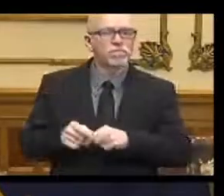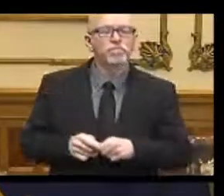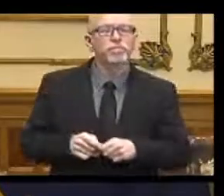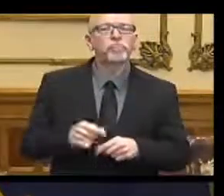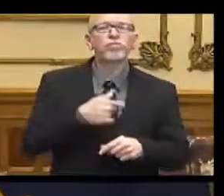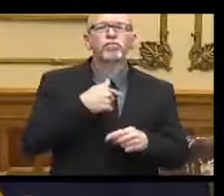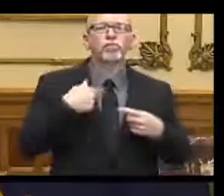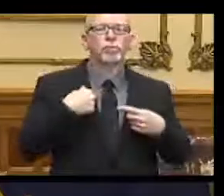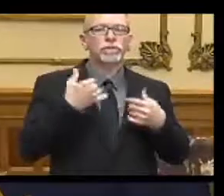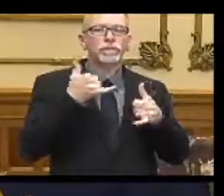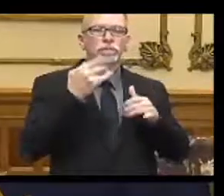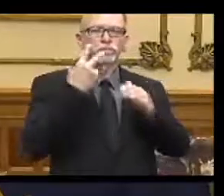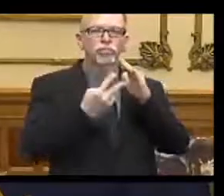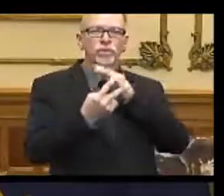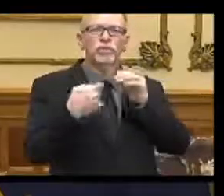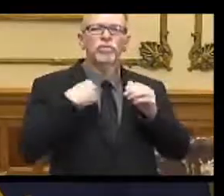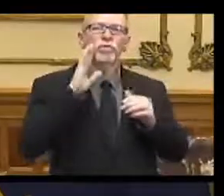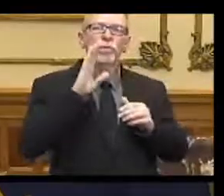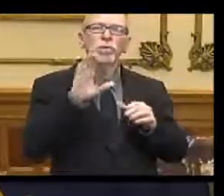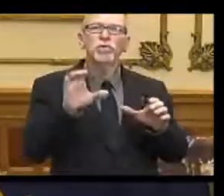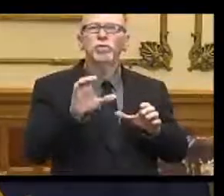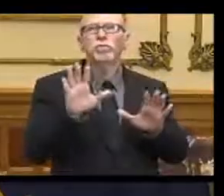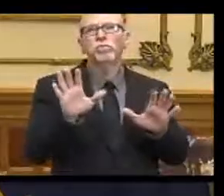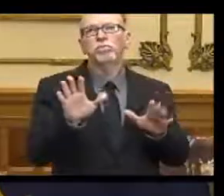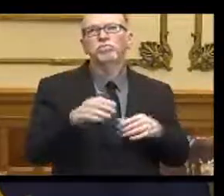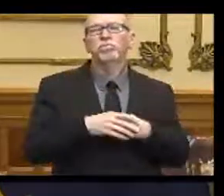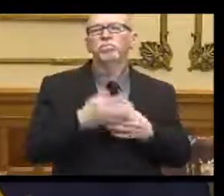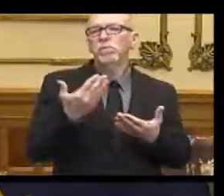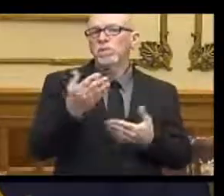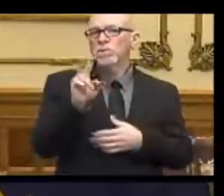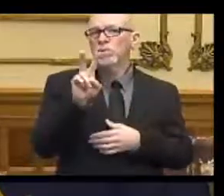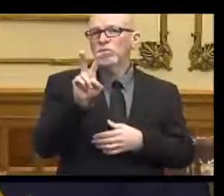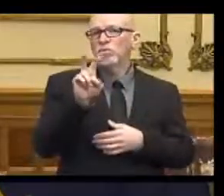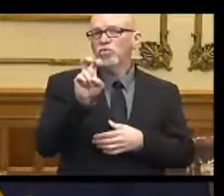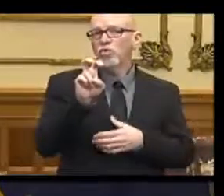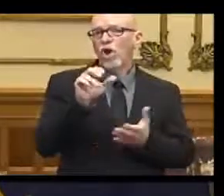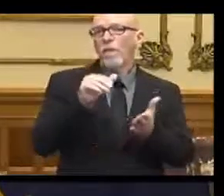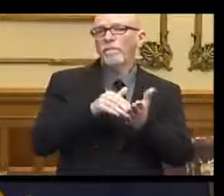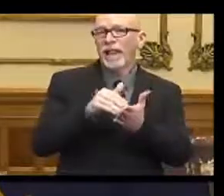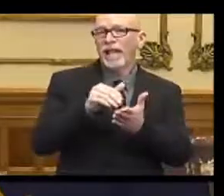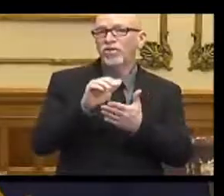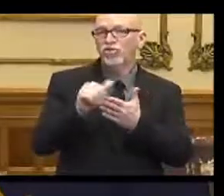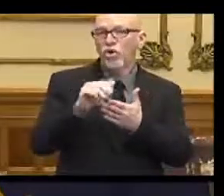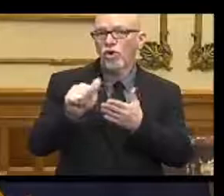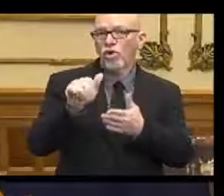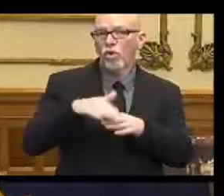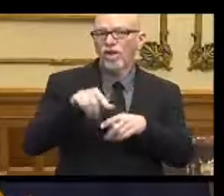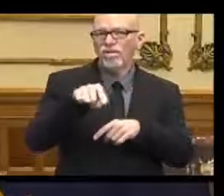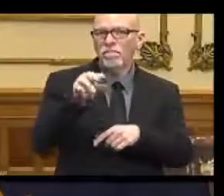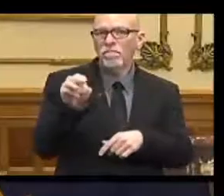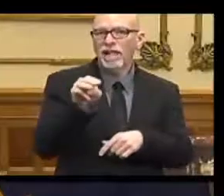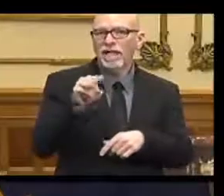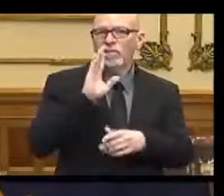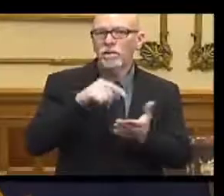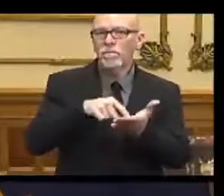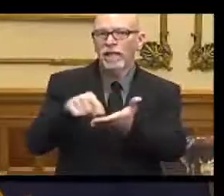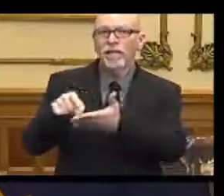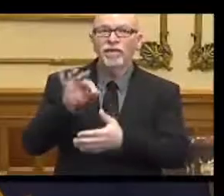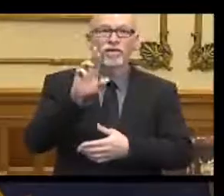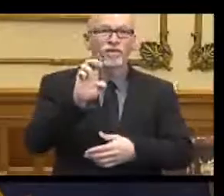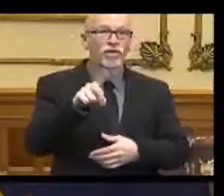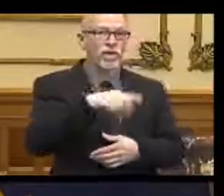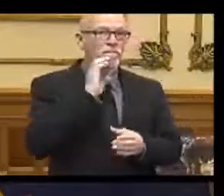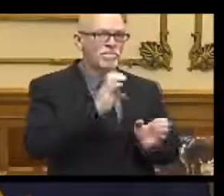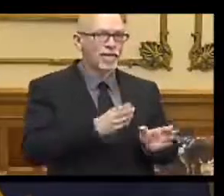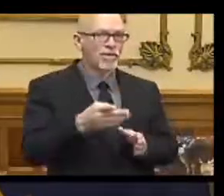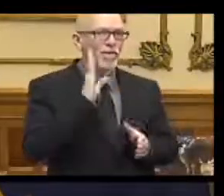We project that we'll end up doing about $200 million on Monday. So Fred, be prepared. You may